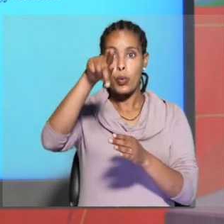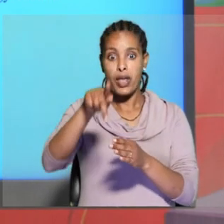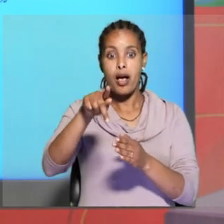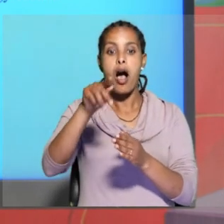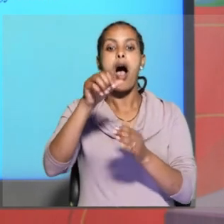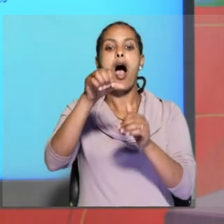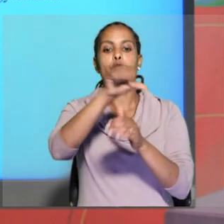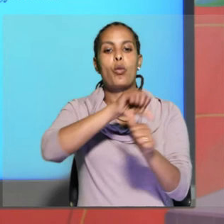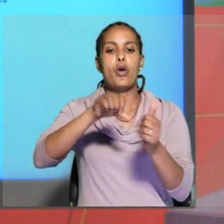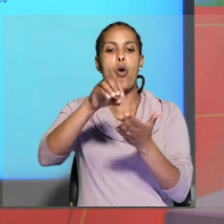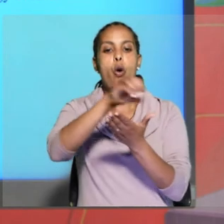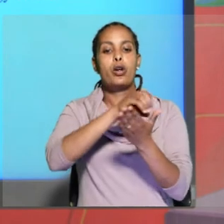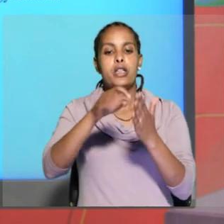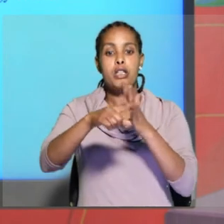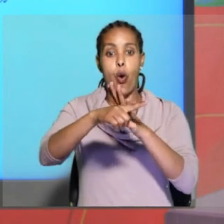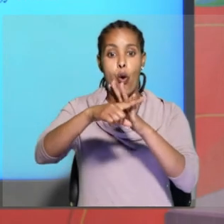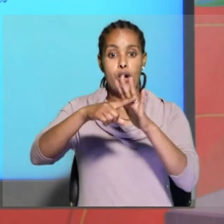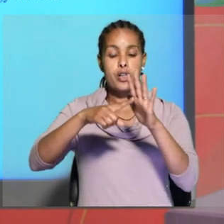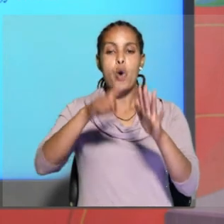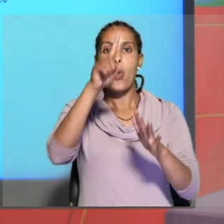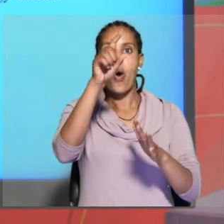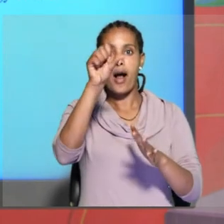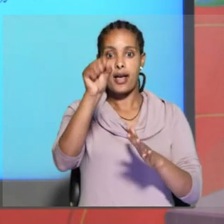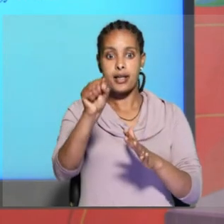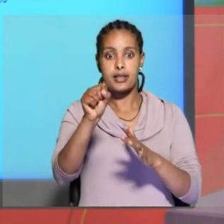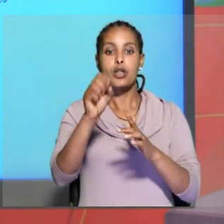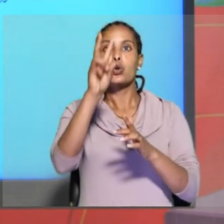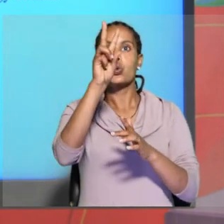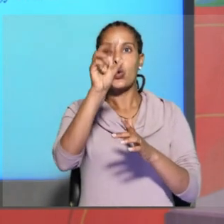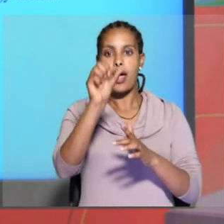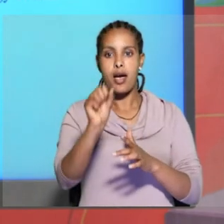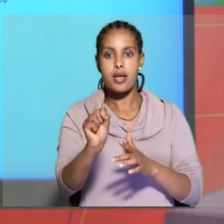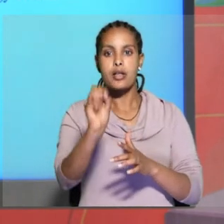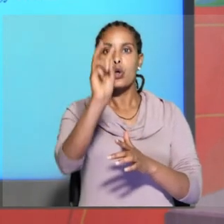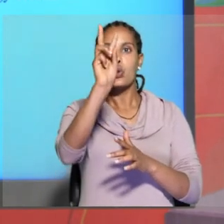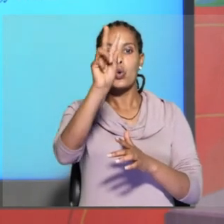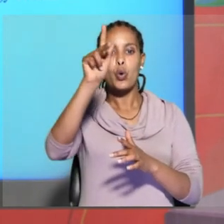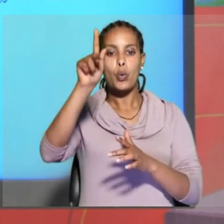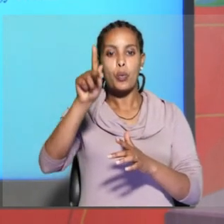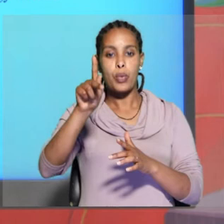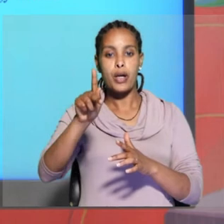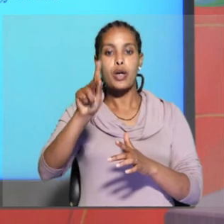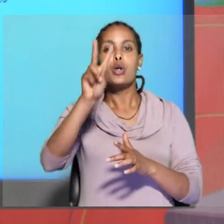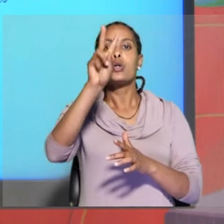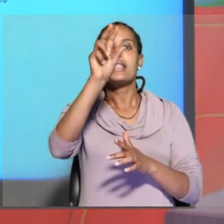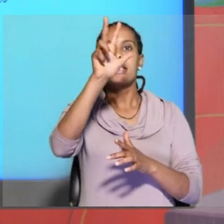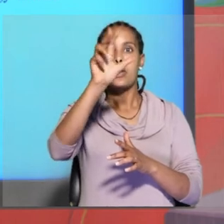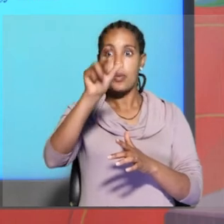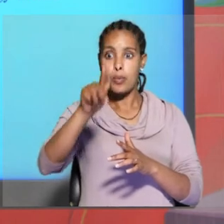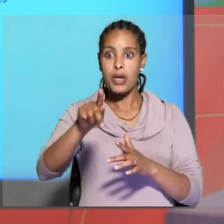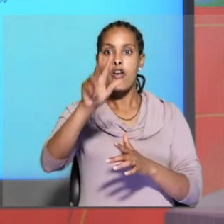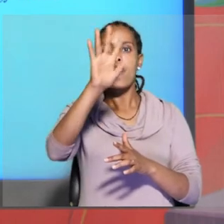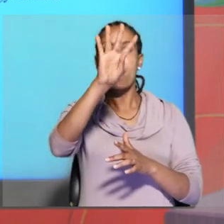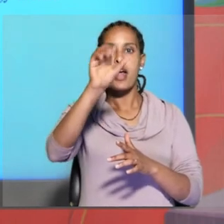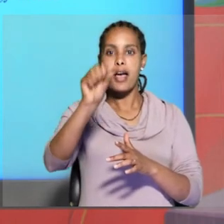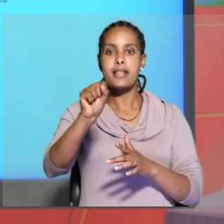orbitals. Therefore, the order is 1s, then 2s, 2p, 3s, 3p,